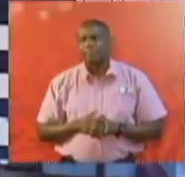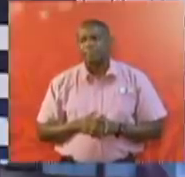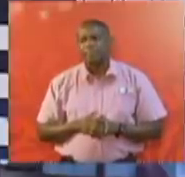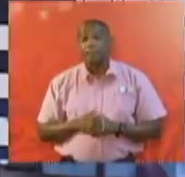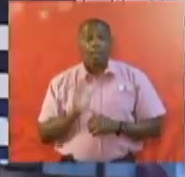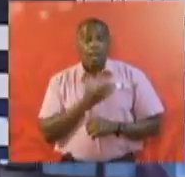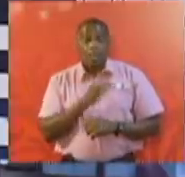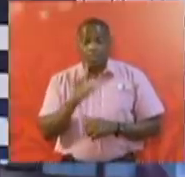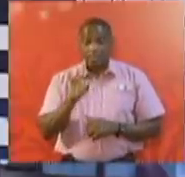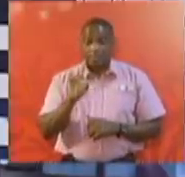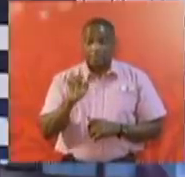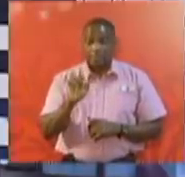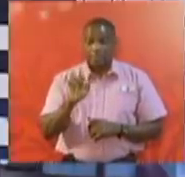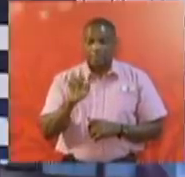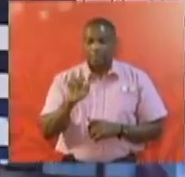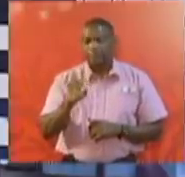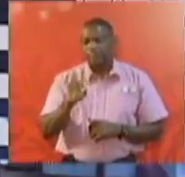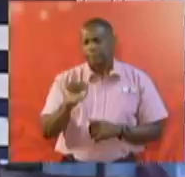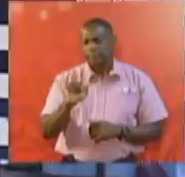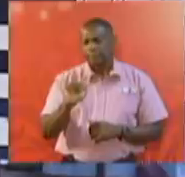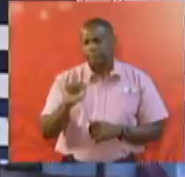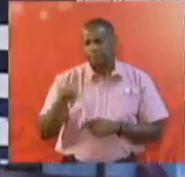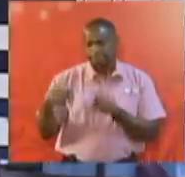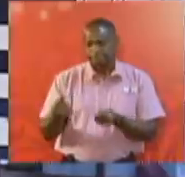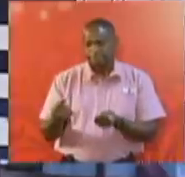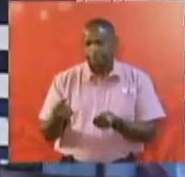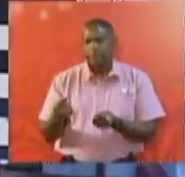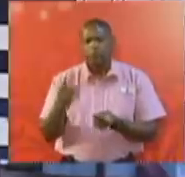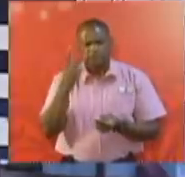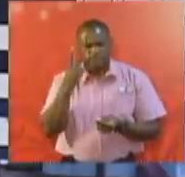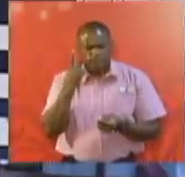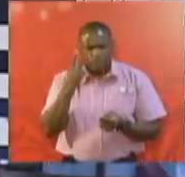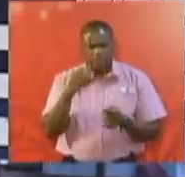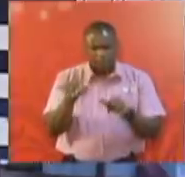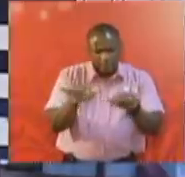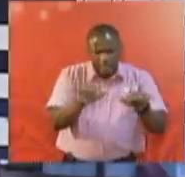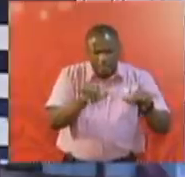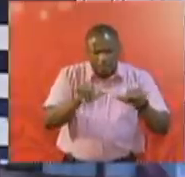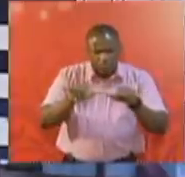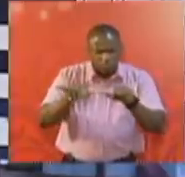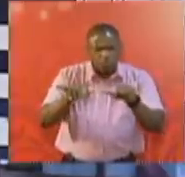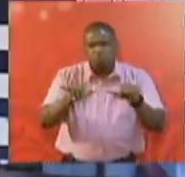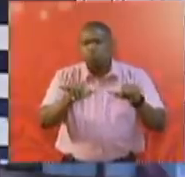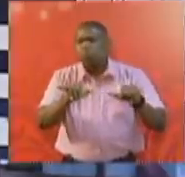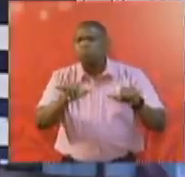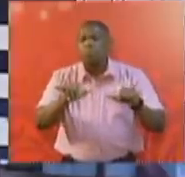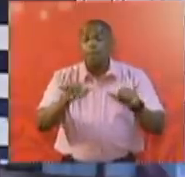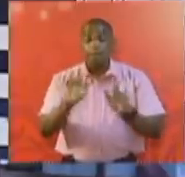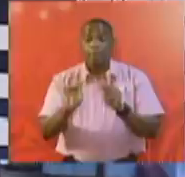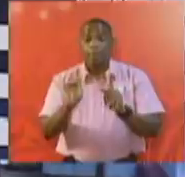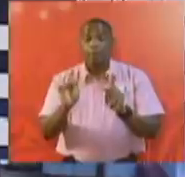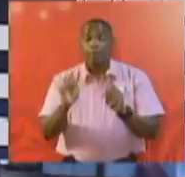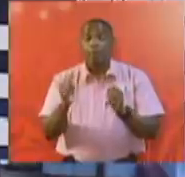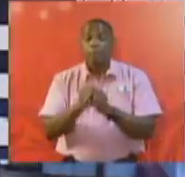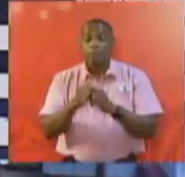have at hand, we have seen a certain pattern emerging in that hypertension and diabetes seem to be